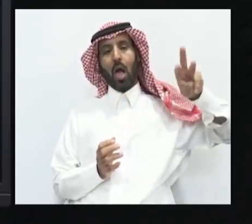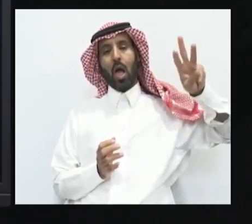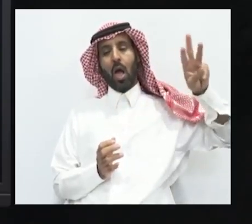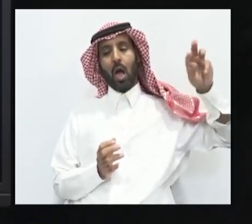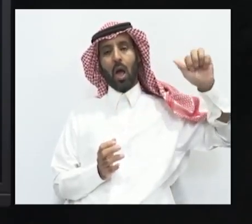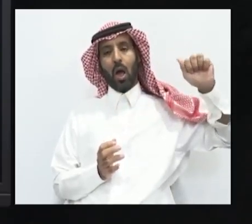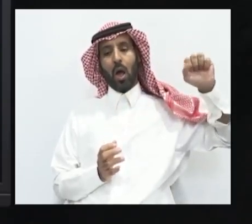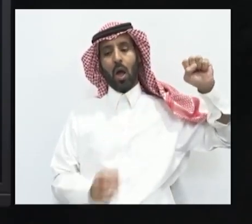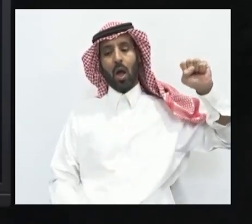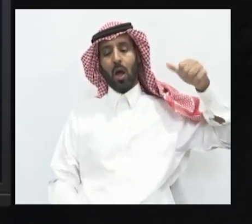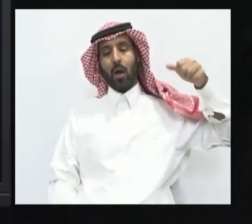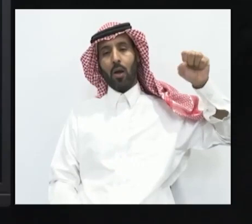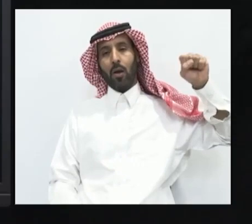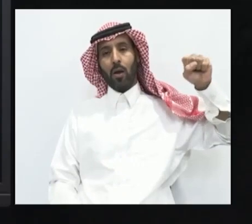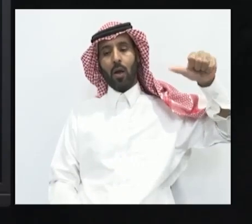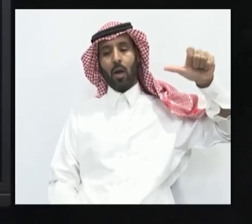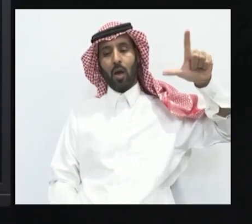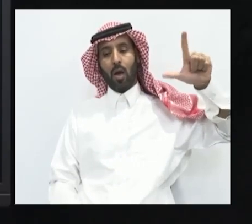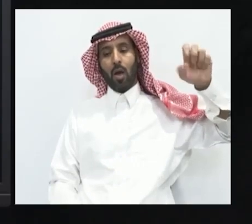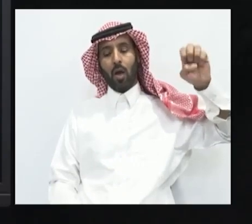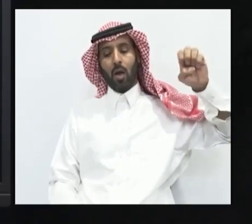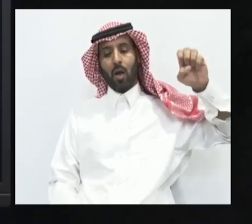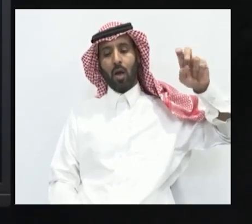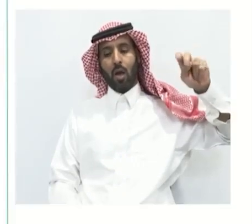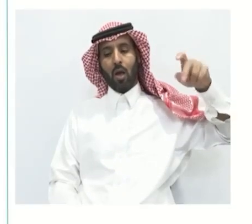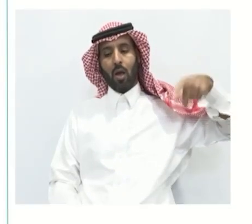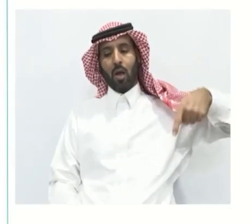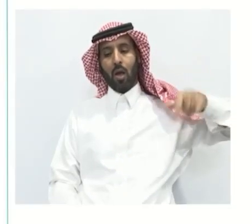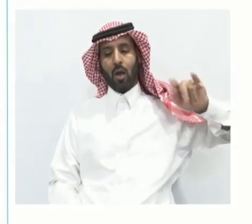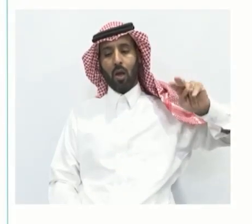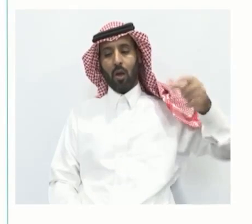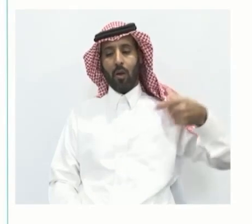just felt sleepy. I was sleepy, I was hungry, and etc.